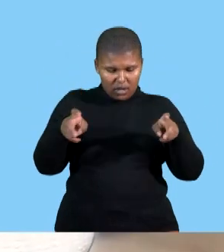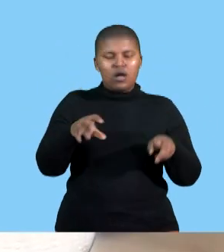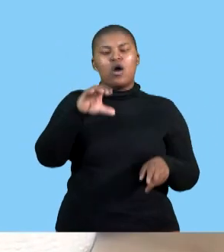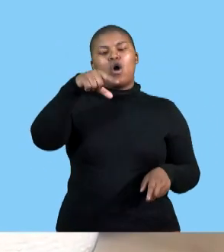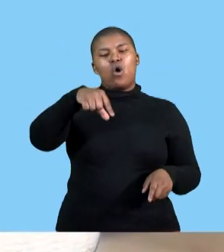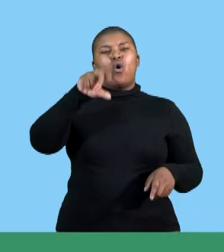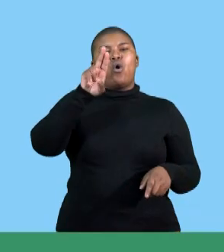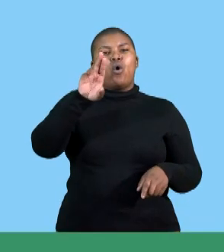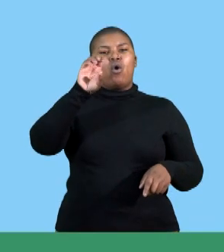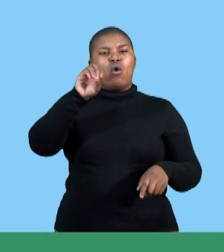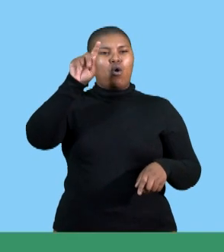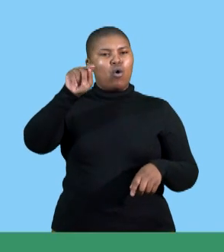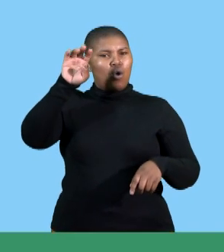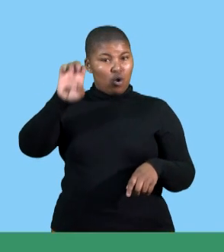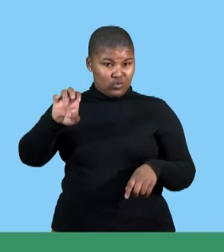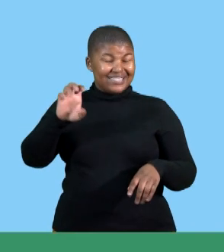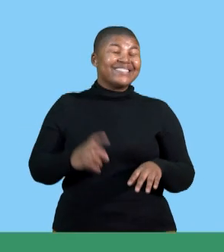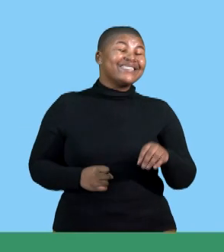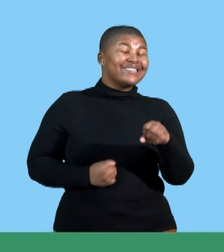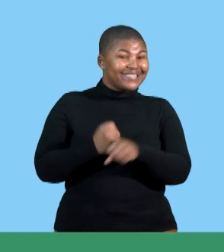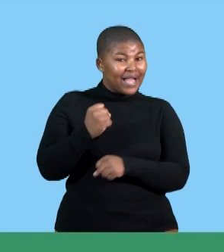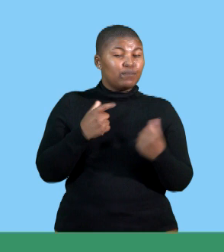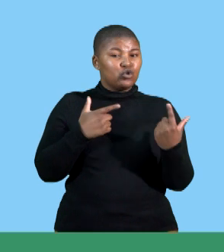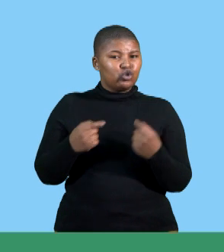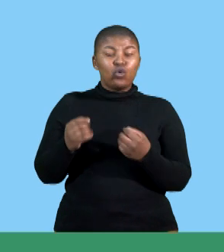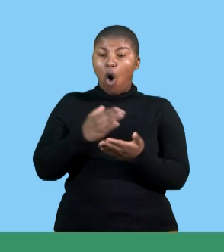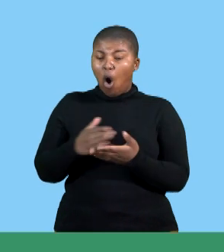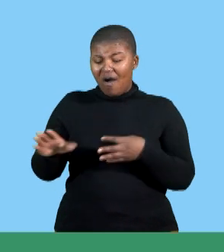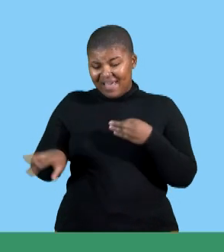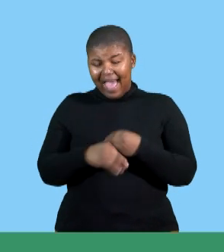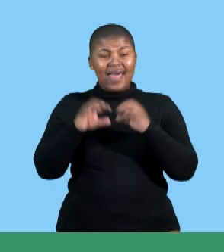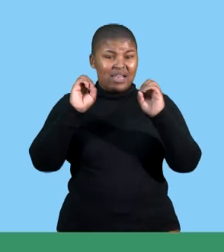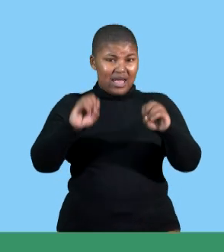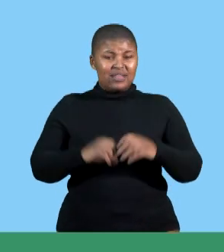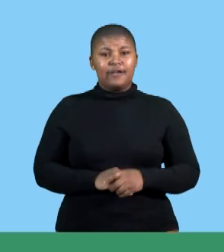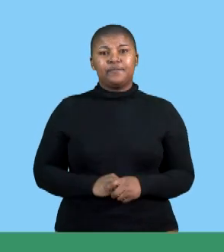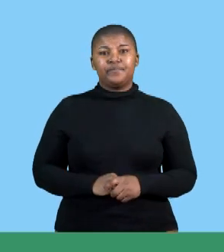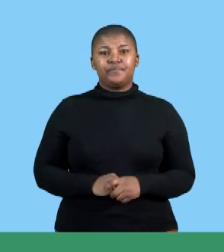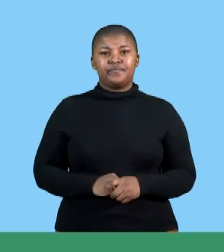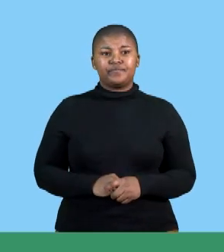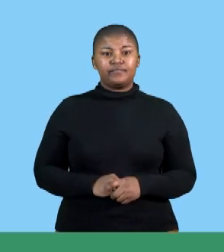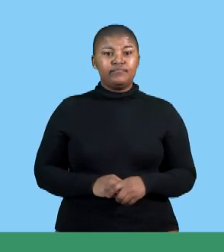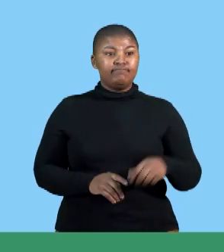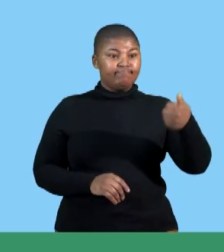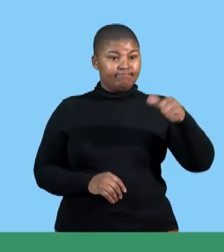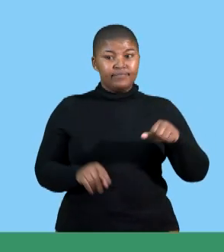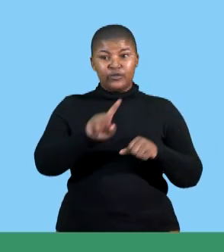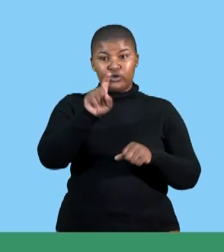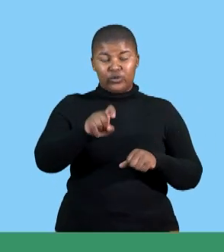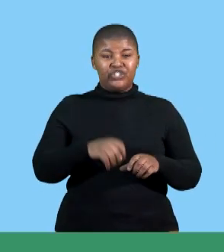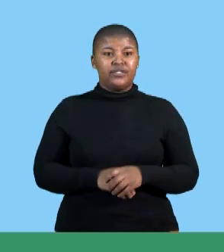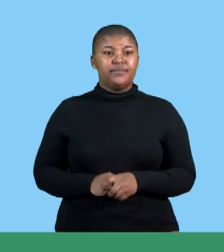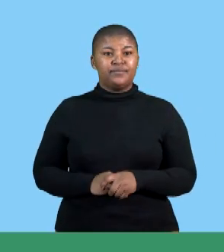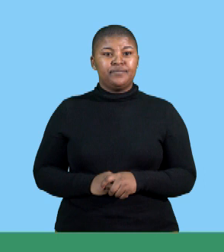you're taking the information from the scenario as is and without taking away anything. The second